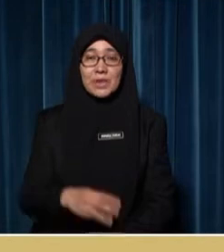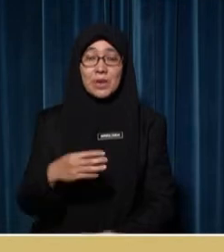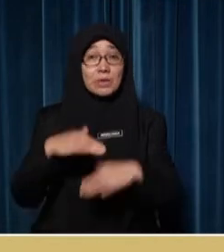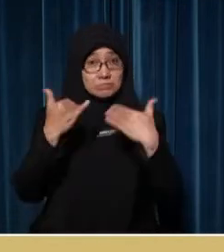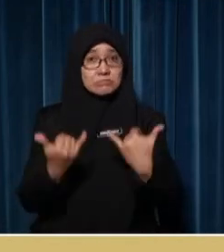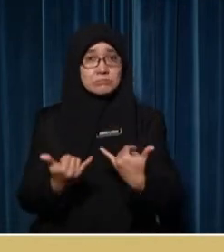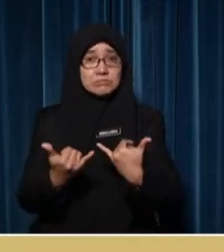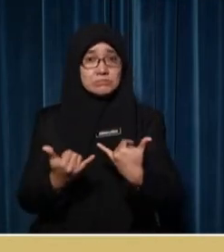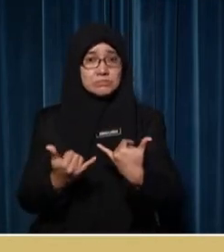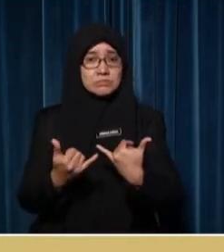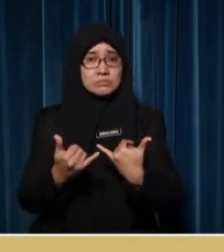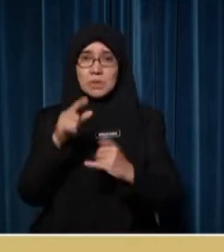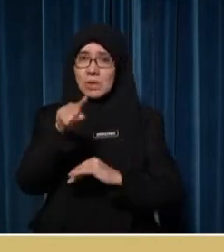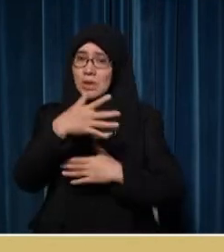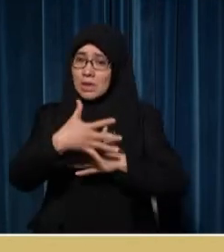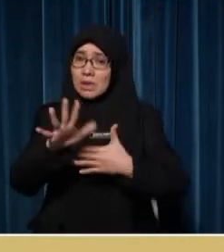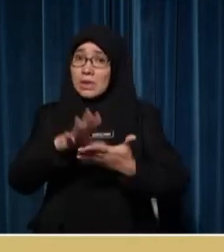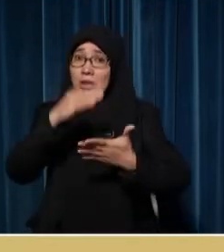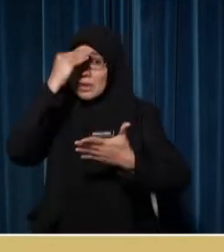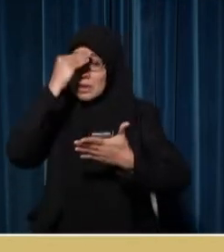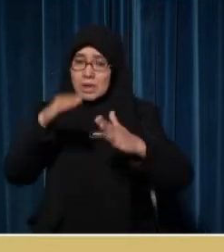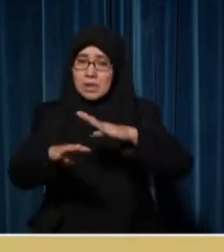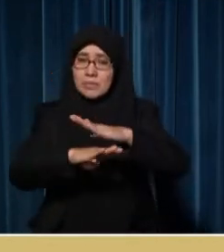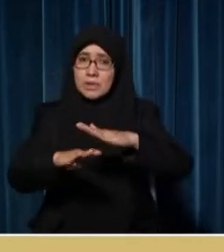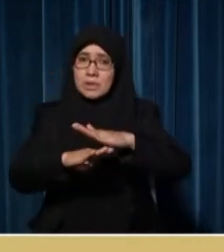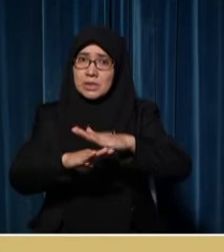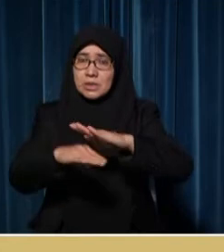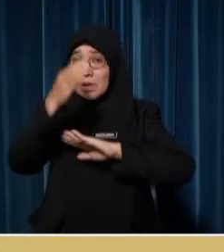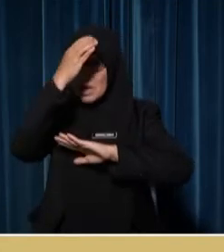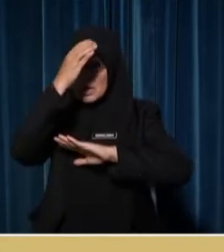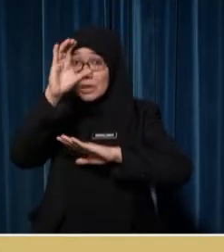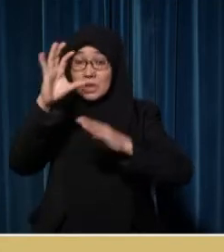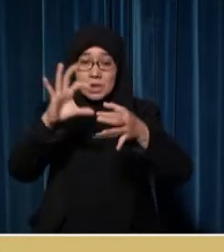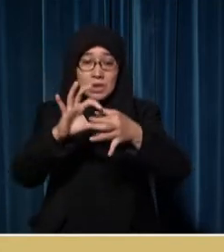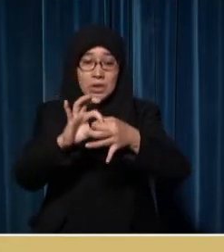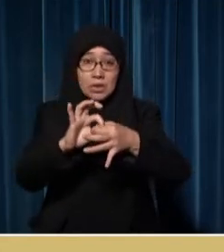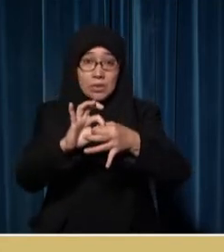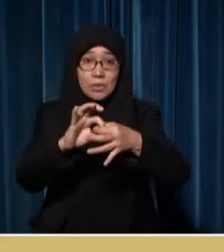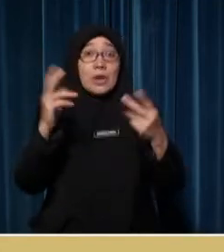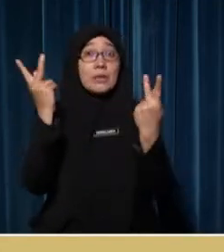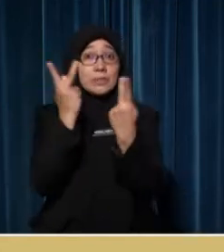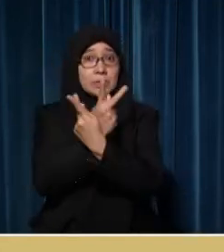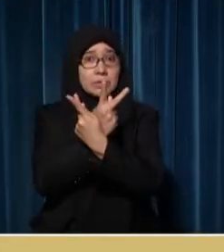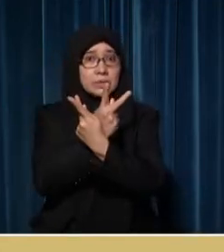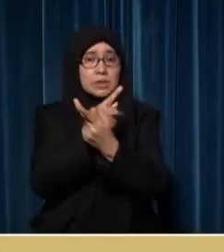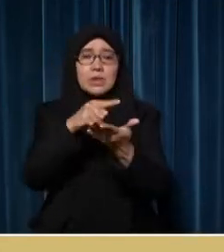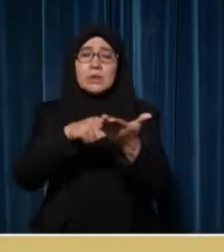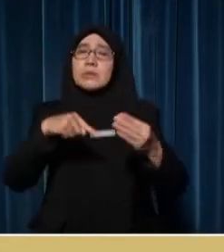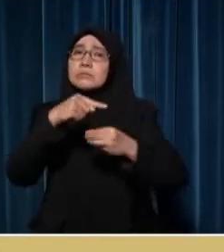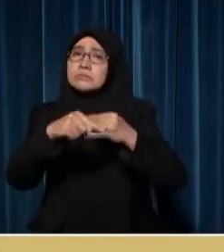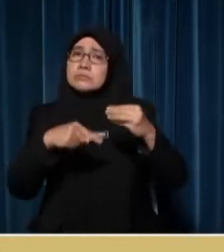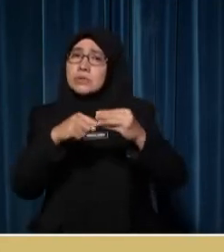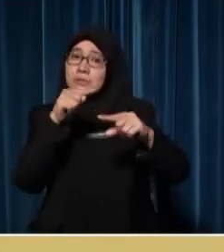Now, you have learned the basic concept of multiplication. What about